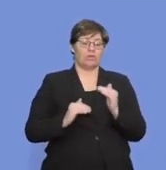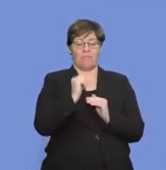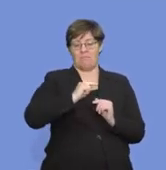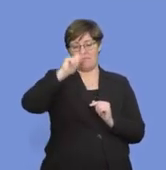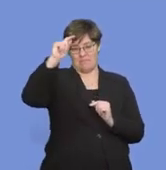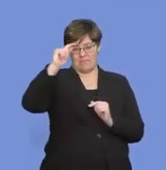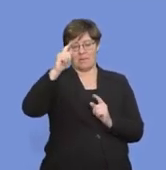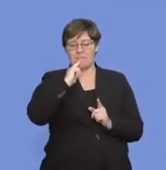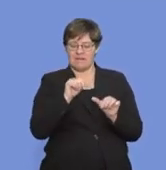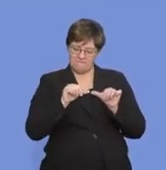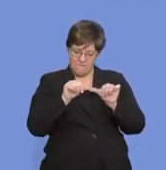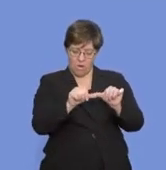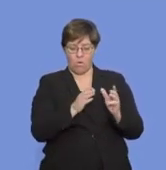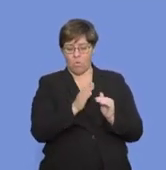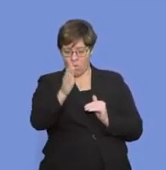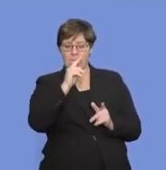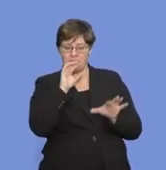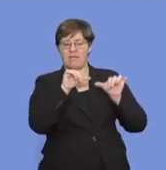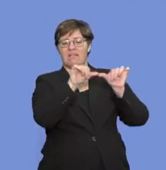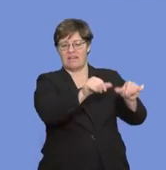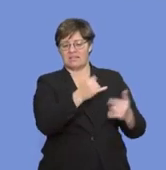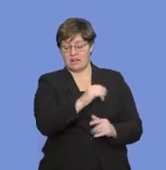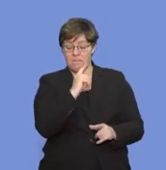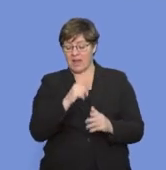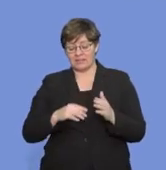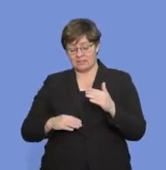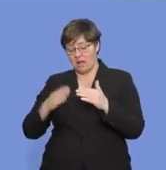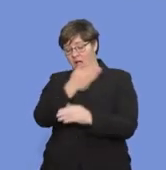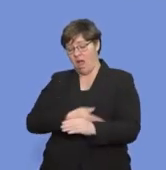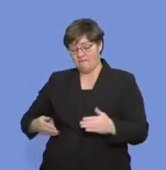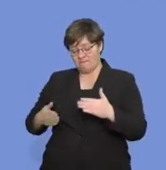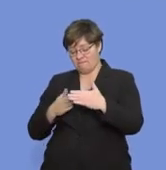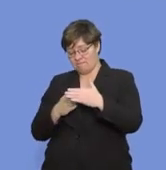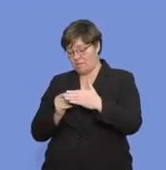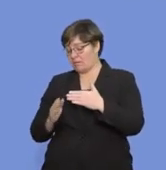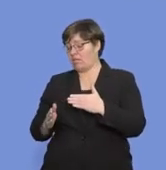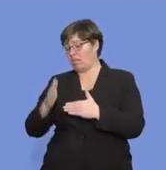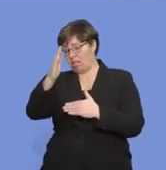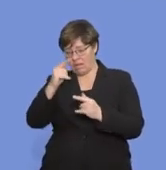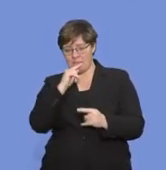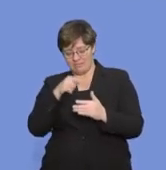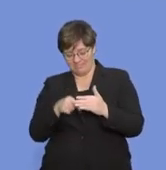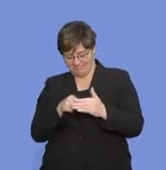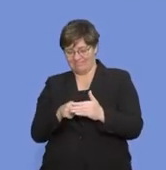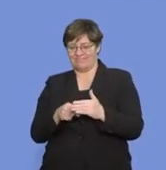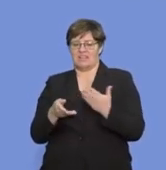the top of the tree, then the species became extinct. Okay.